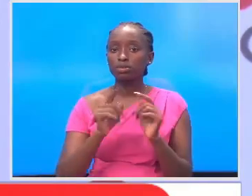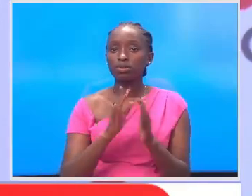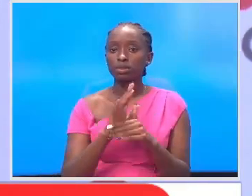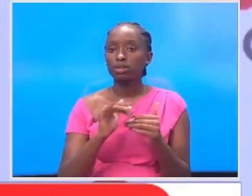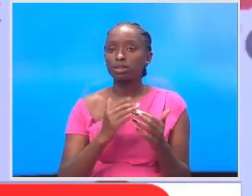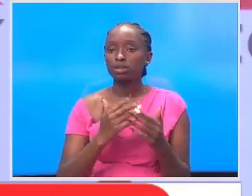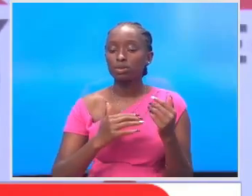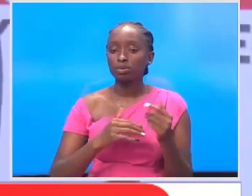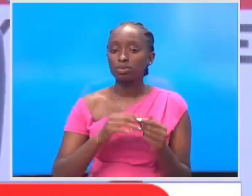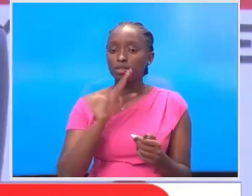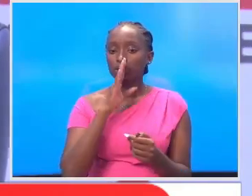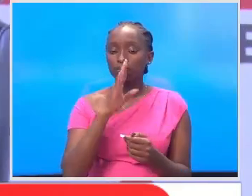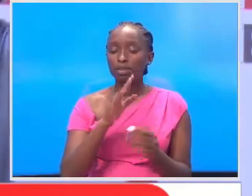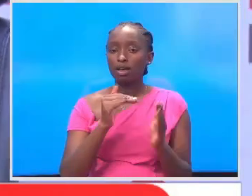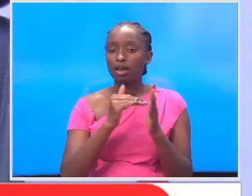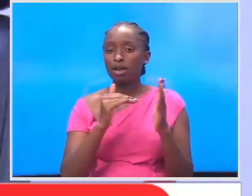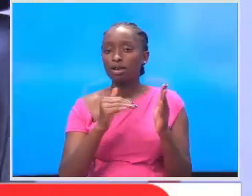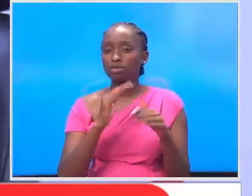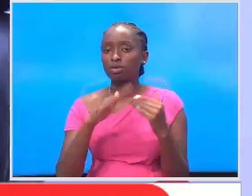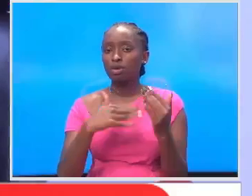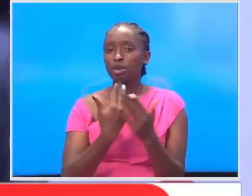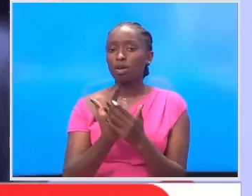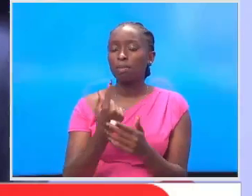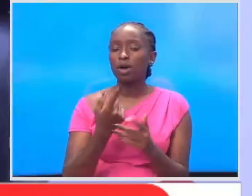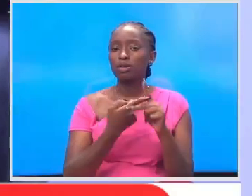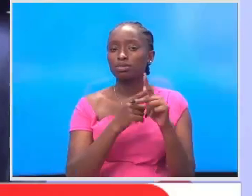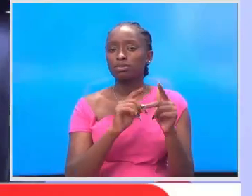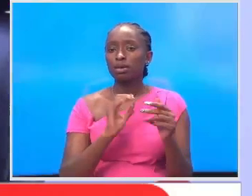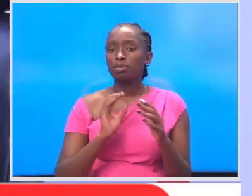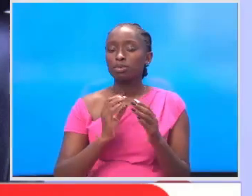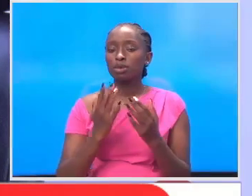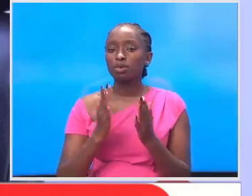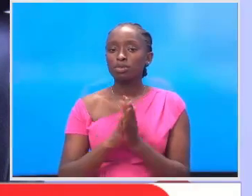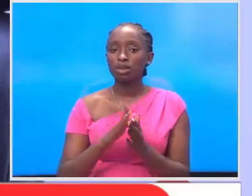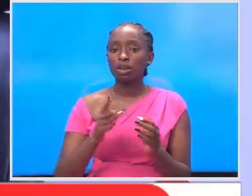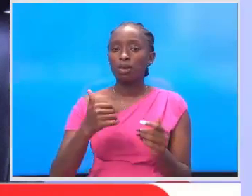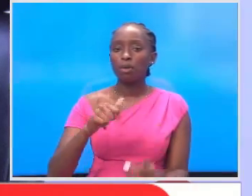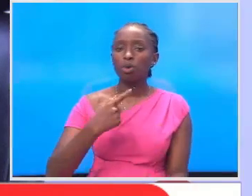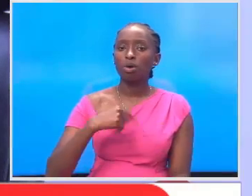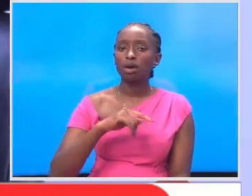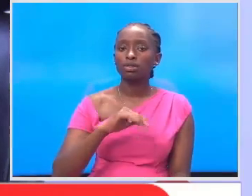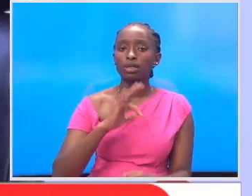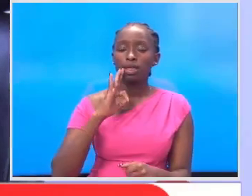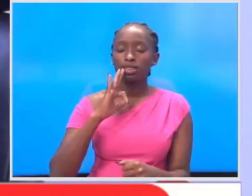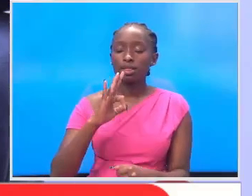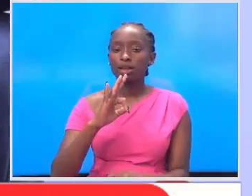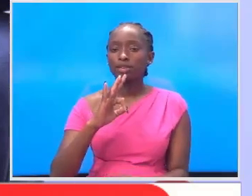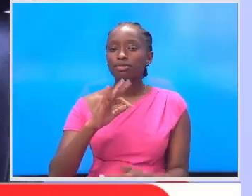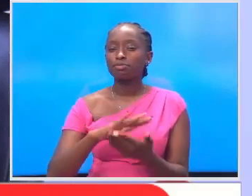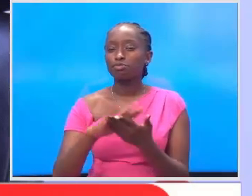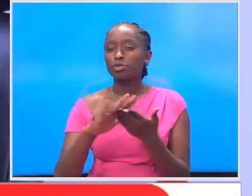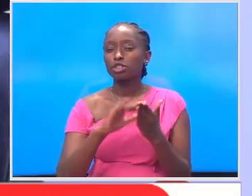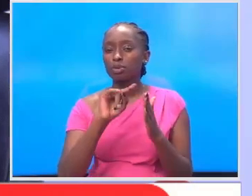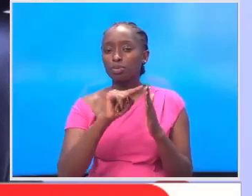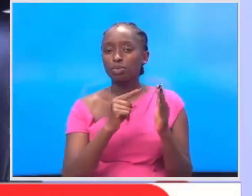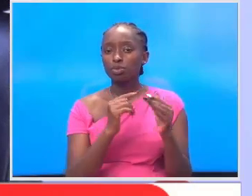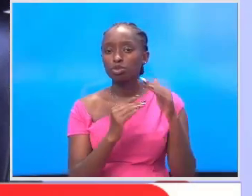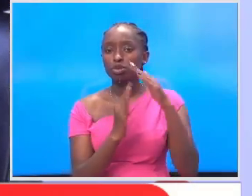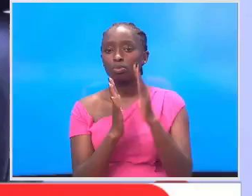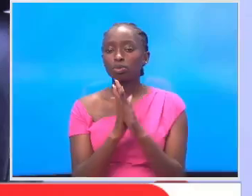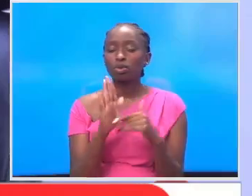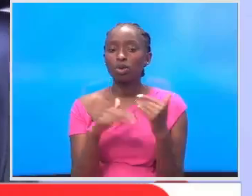off against our capital, and we are still 600 basis points above